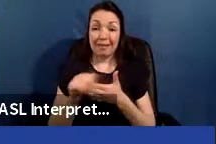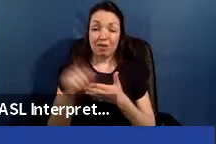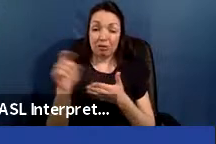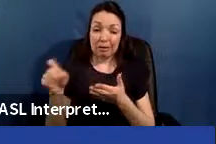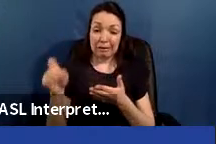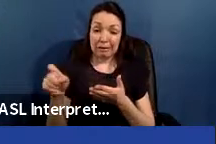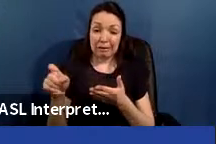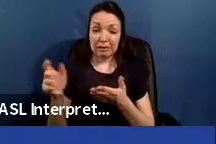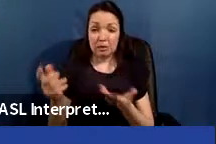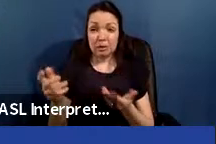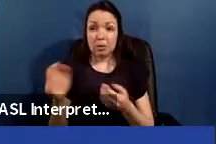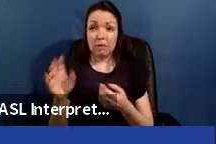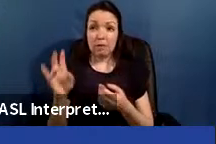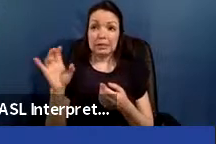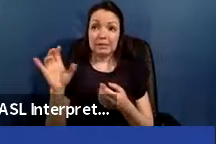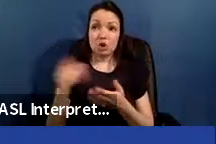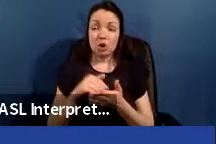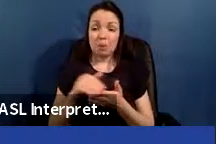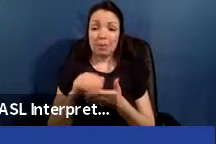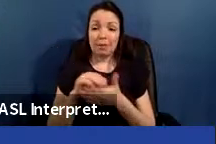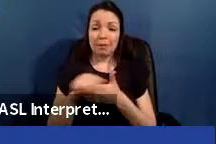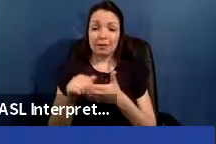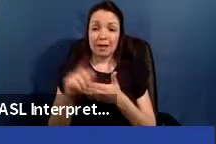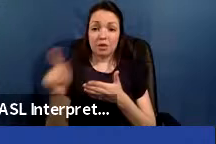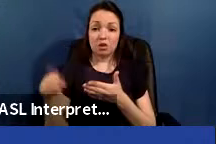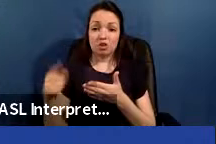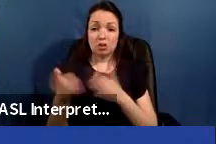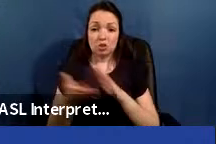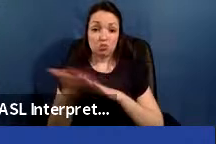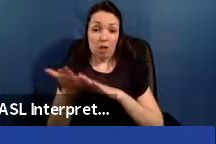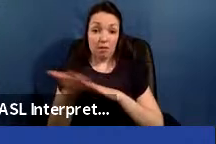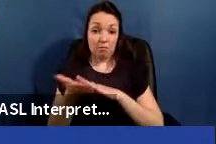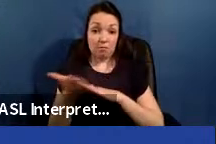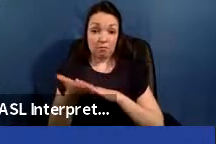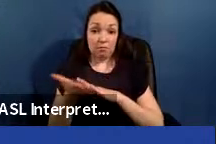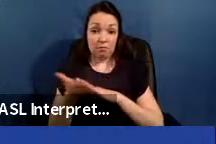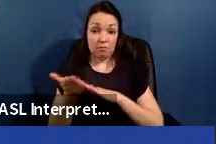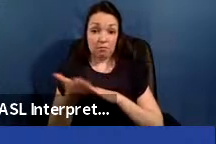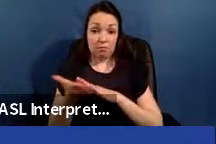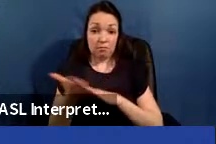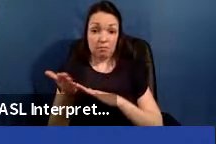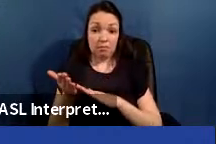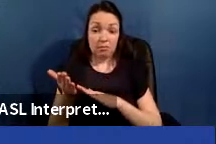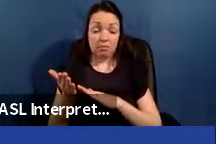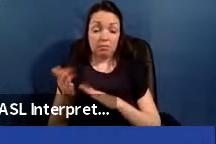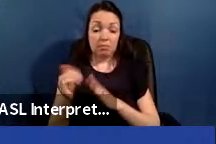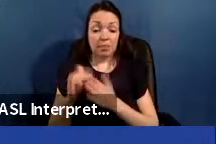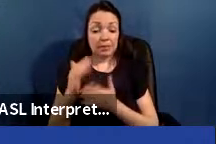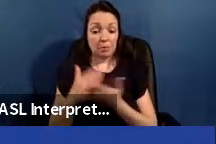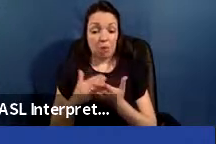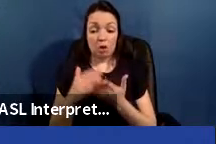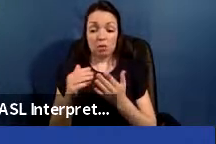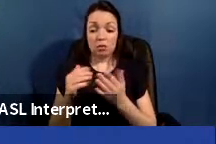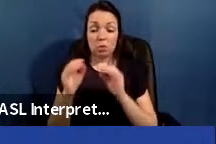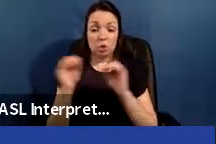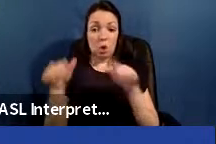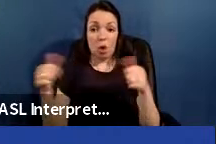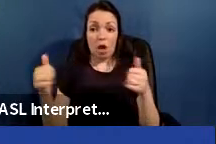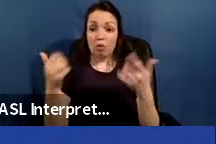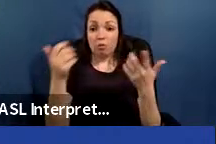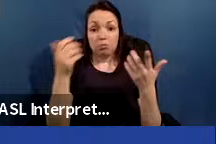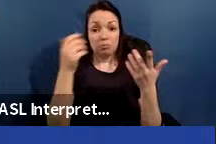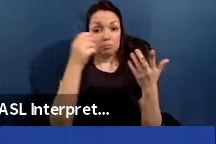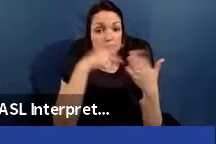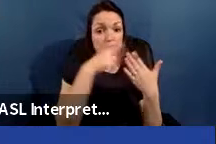there's about a $700 million just to run in place piece of it. That's with no other programmatic